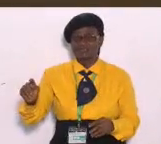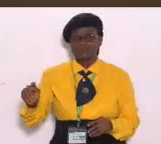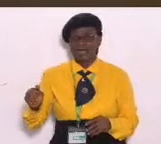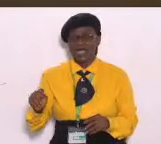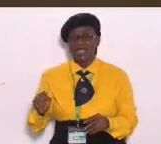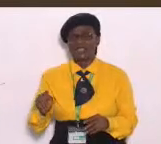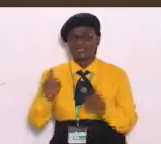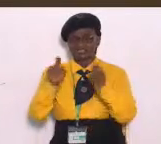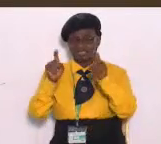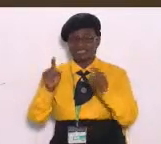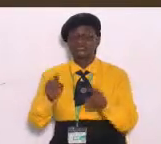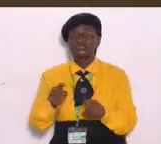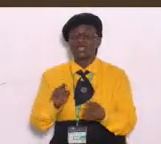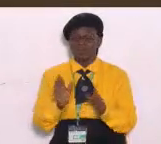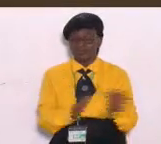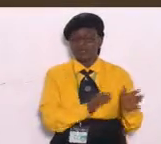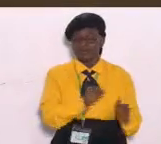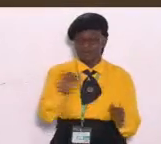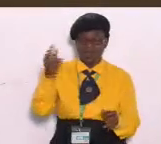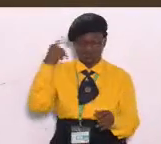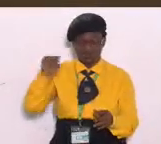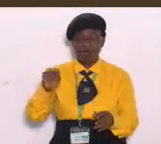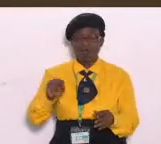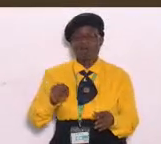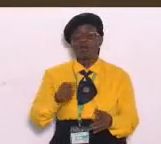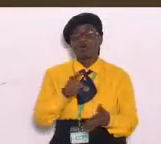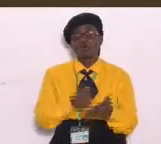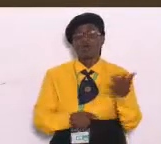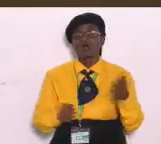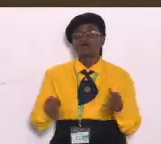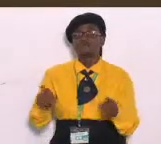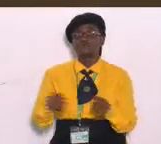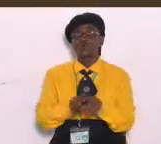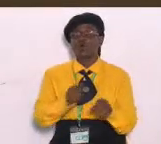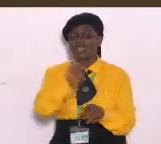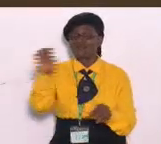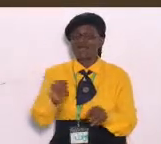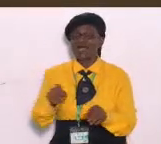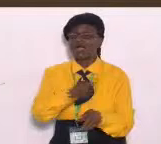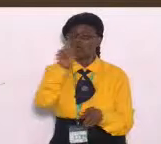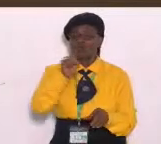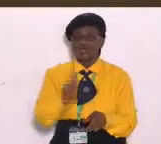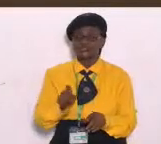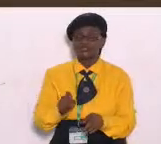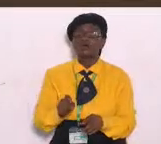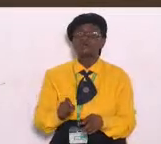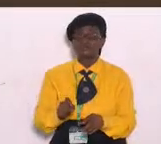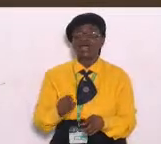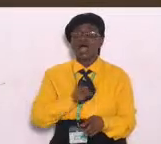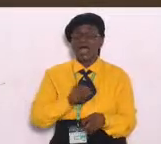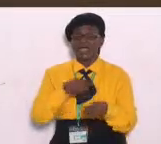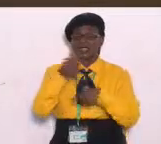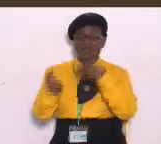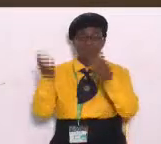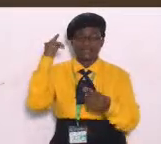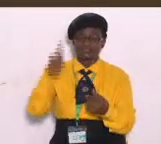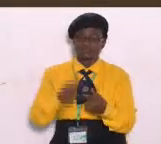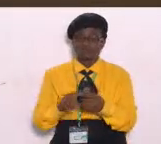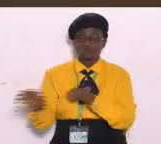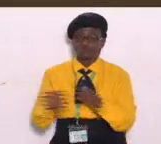preparing for whatever question they may ask. I submitted. I went to do a crusade.